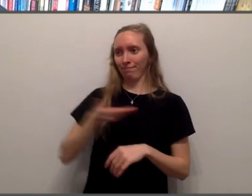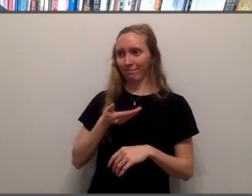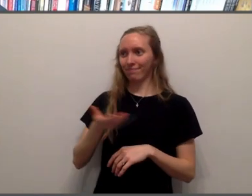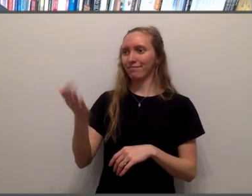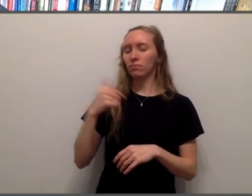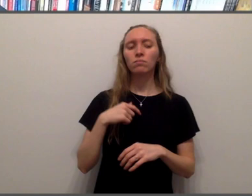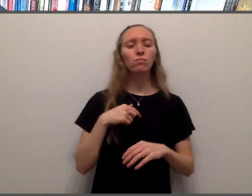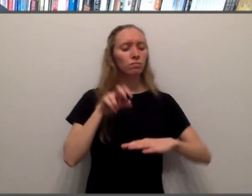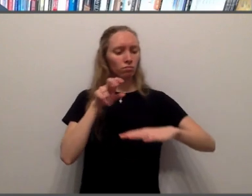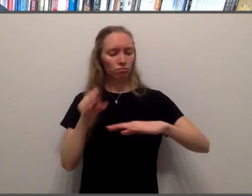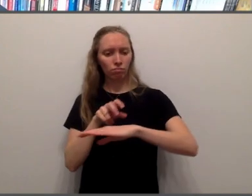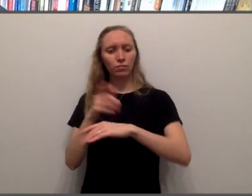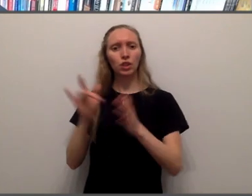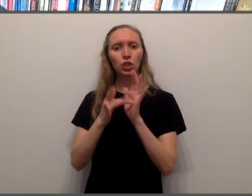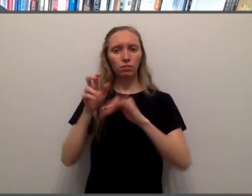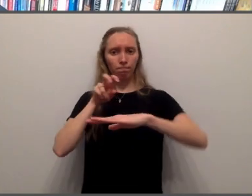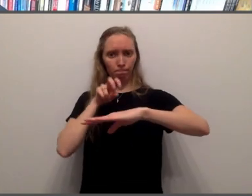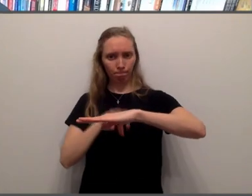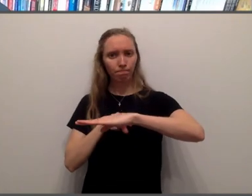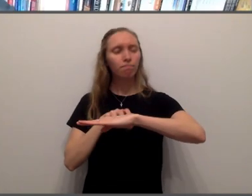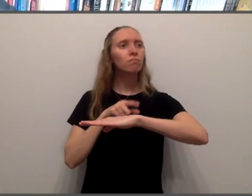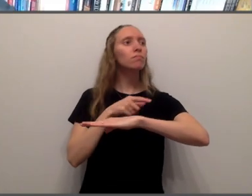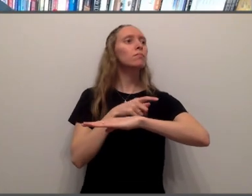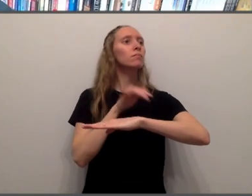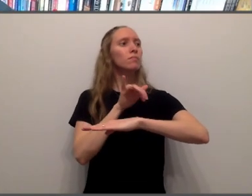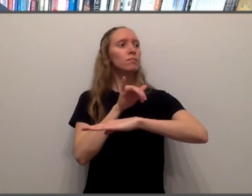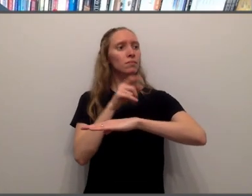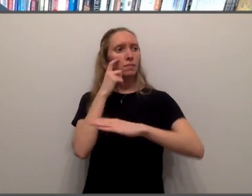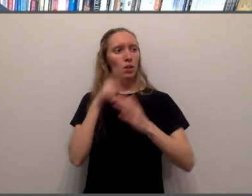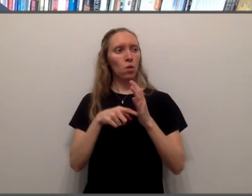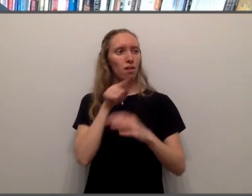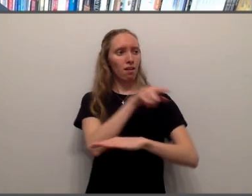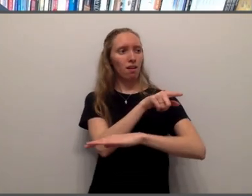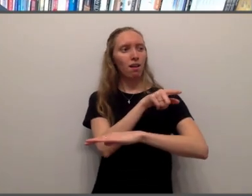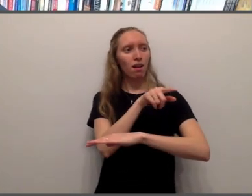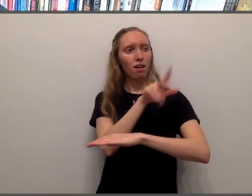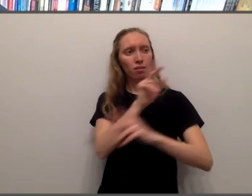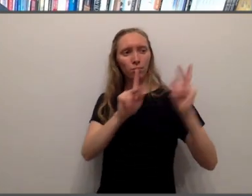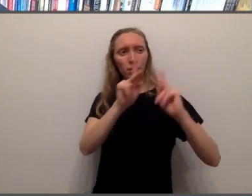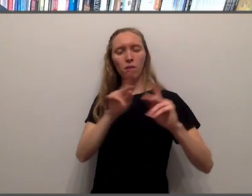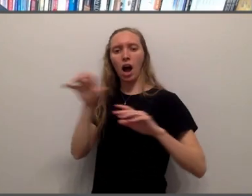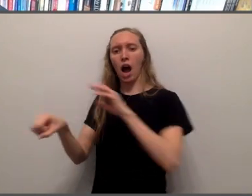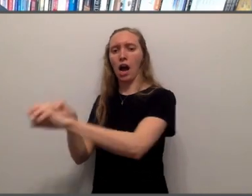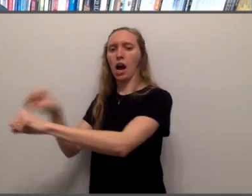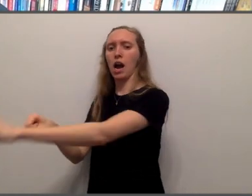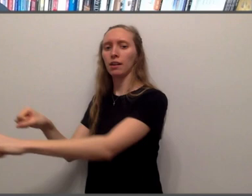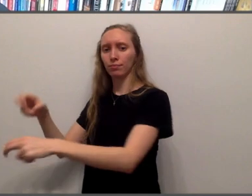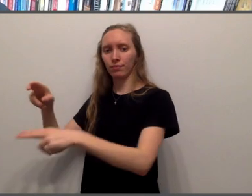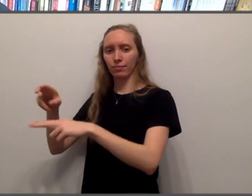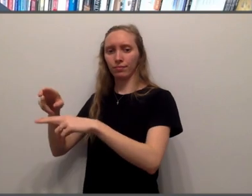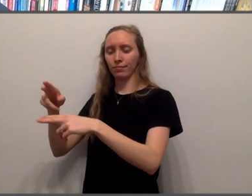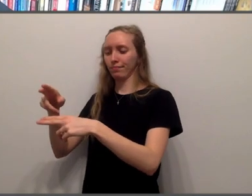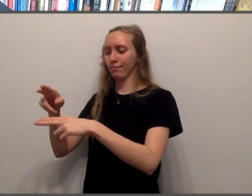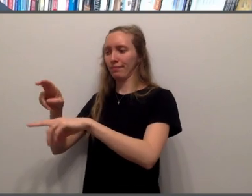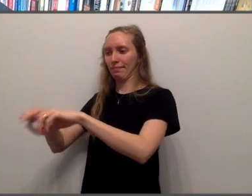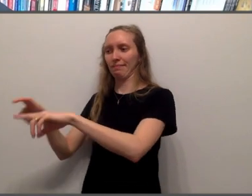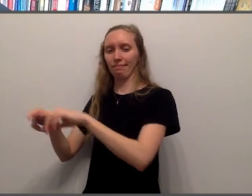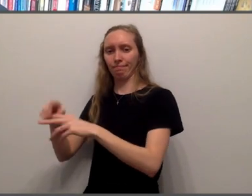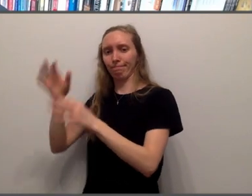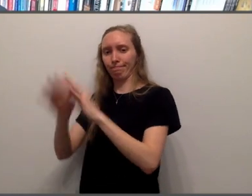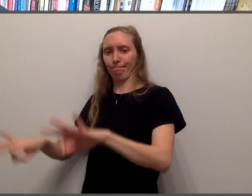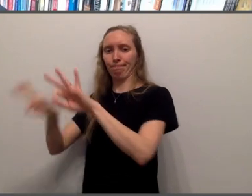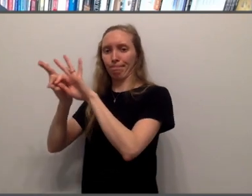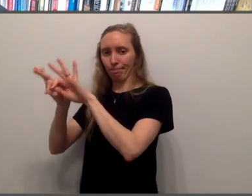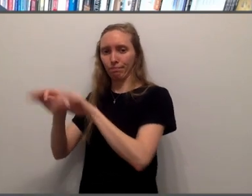opportunity to sit at the seat of honor. Now, what happened prior to this, what I didn't read, is that they had also invited a man